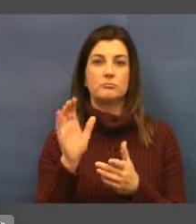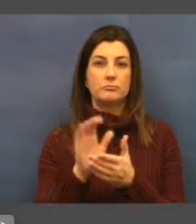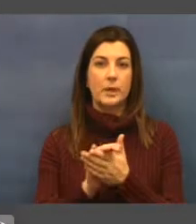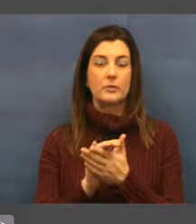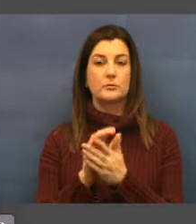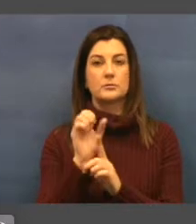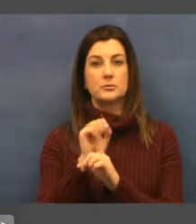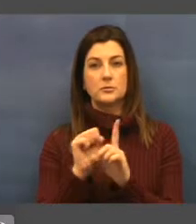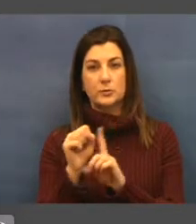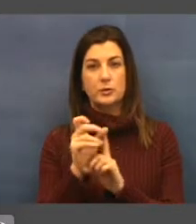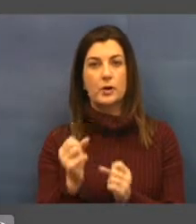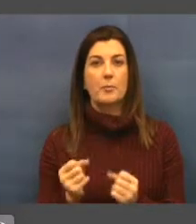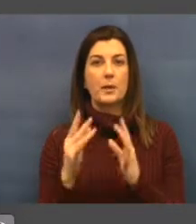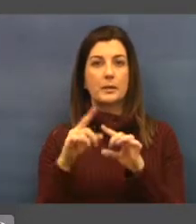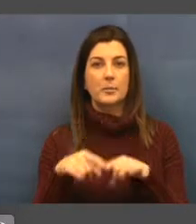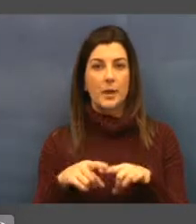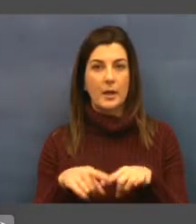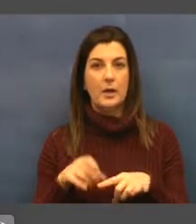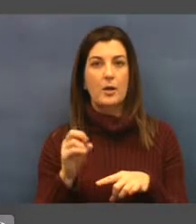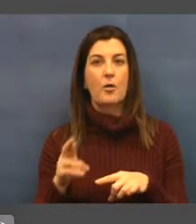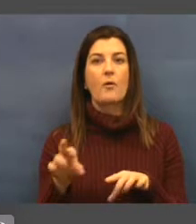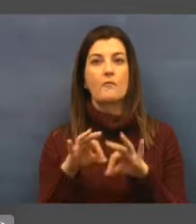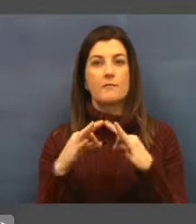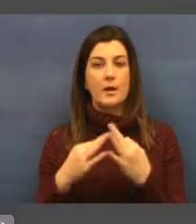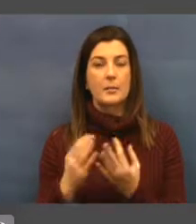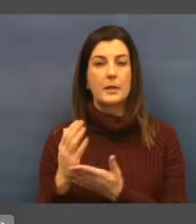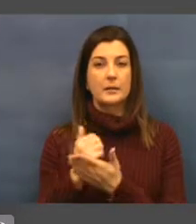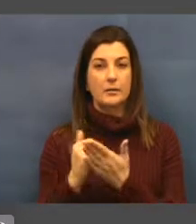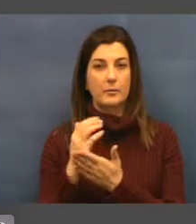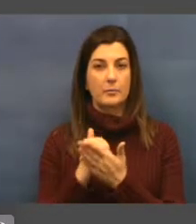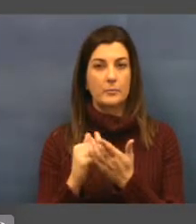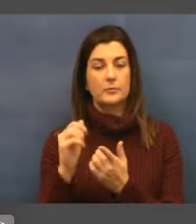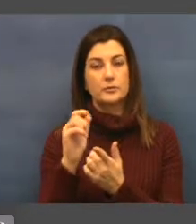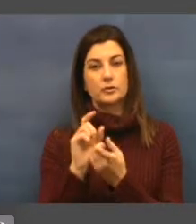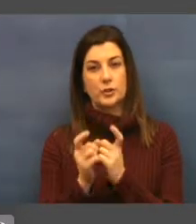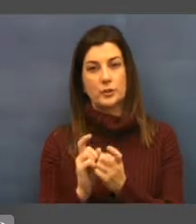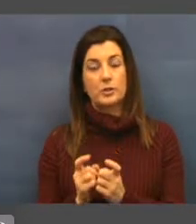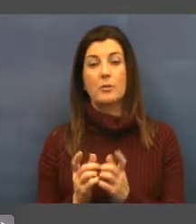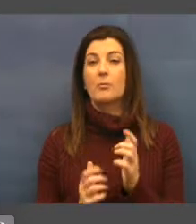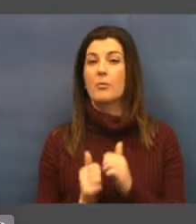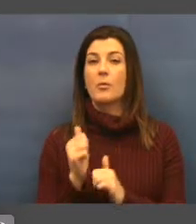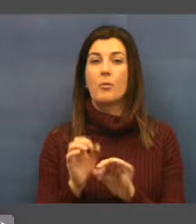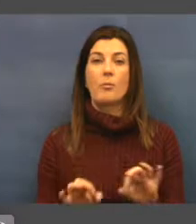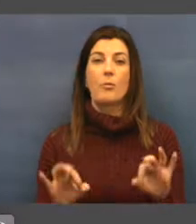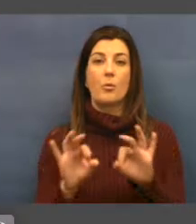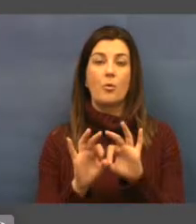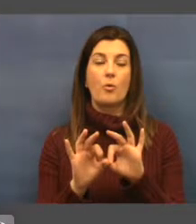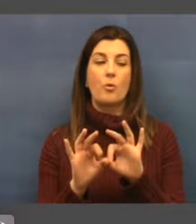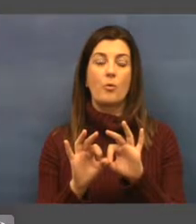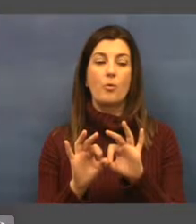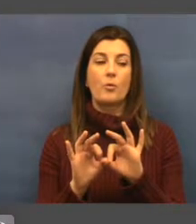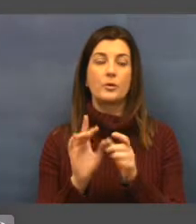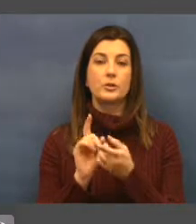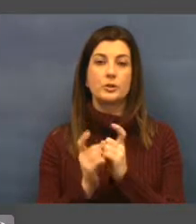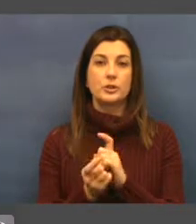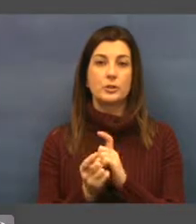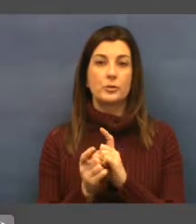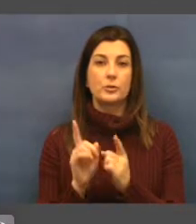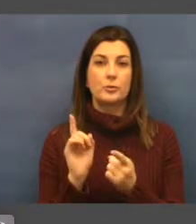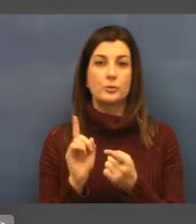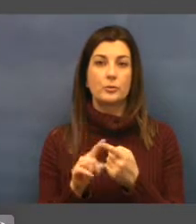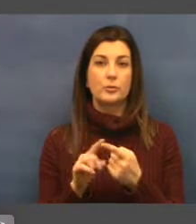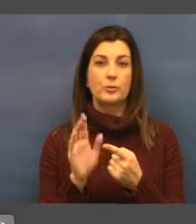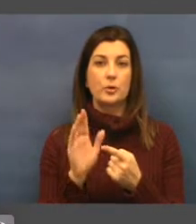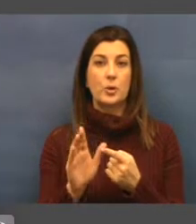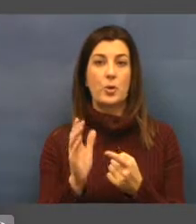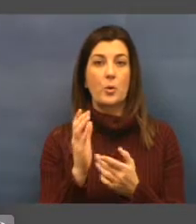of dependents, or family income changes, and very importantly, changes to